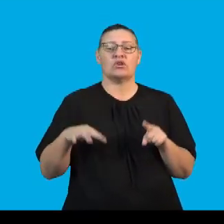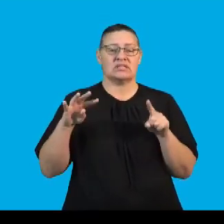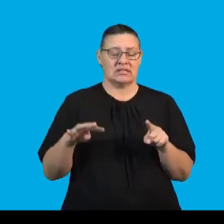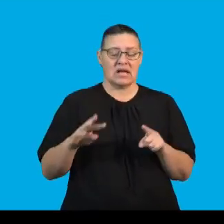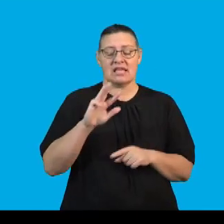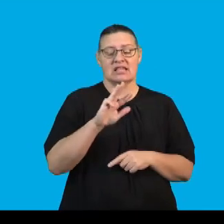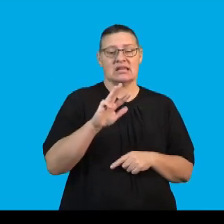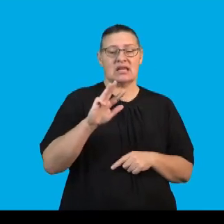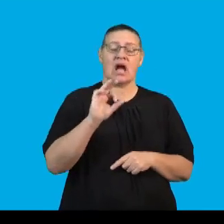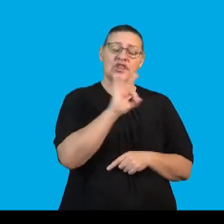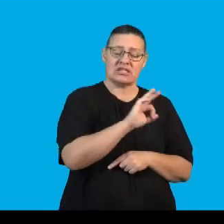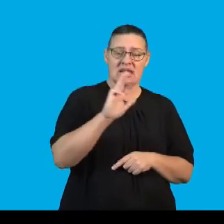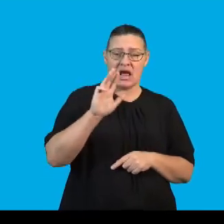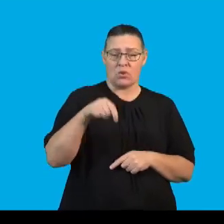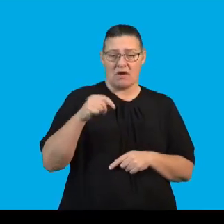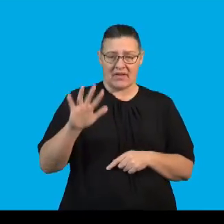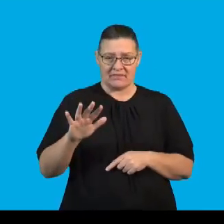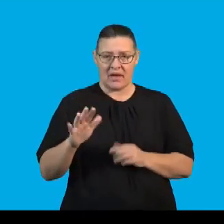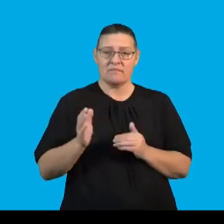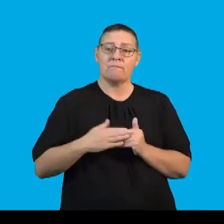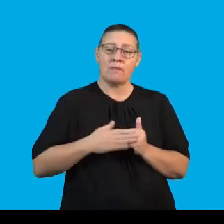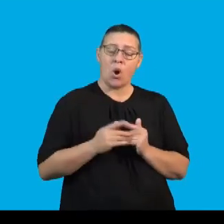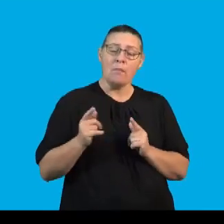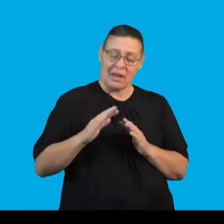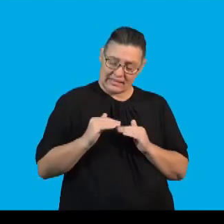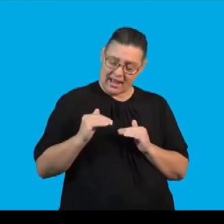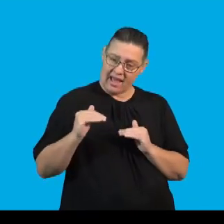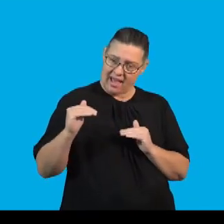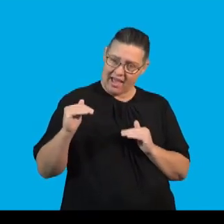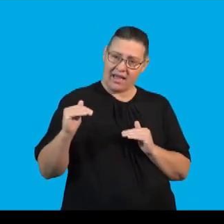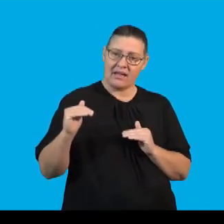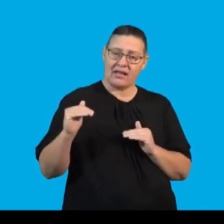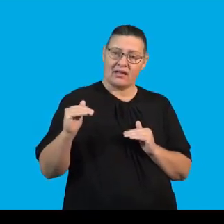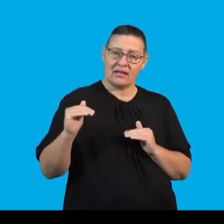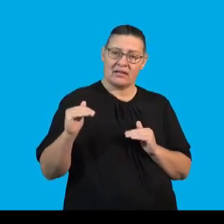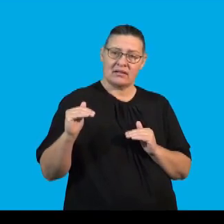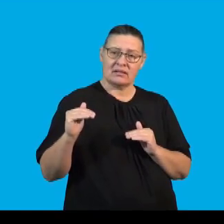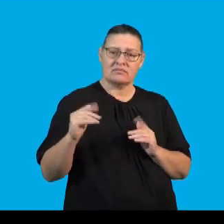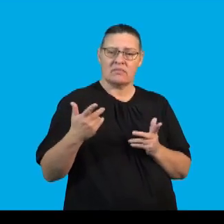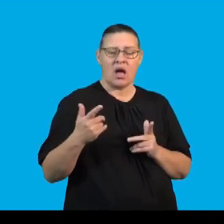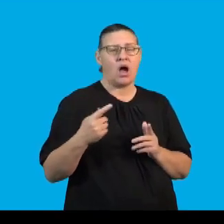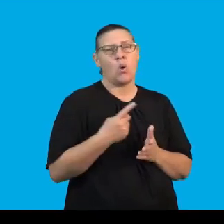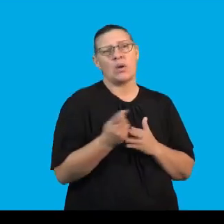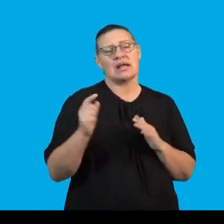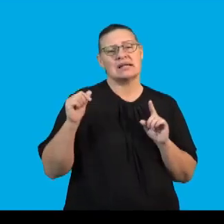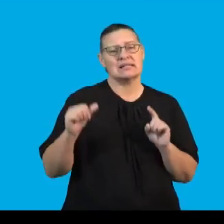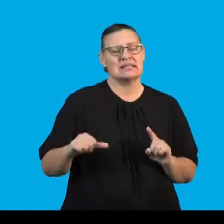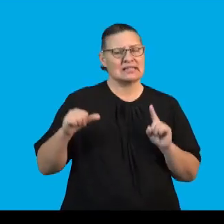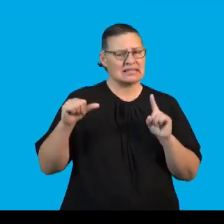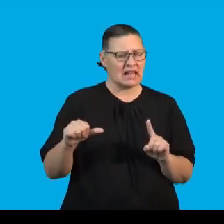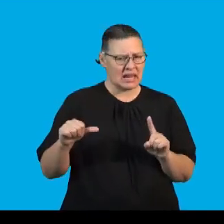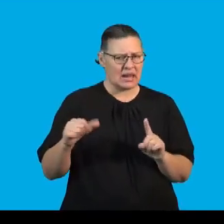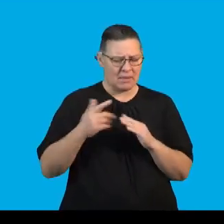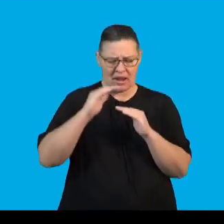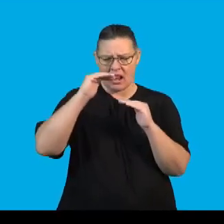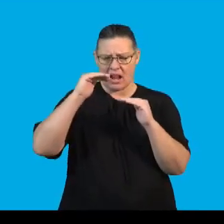14, it was 39.5. So if we go further, and then by week 16, we find